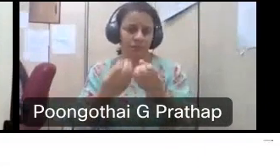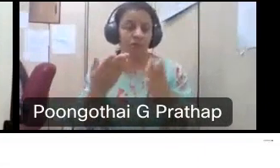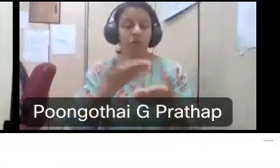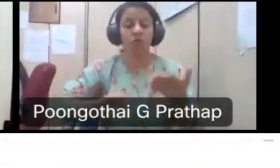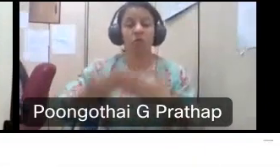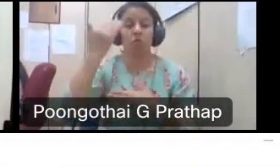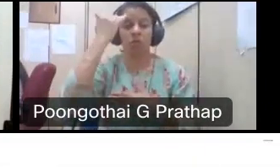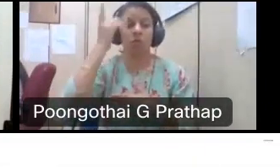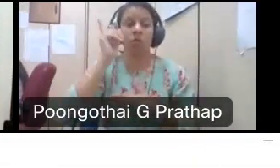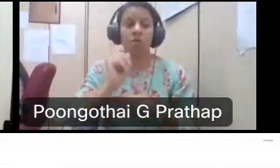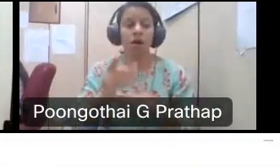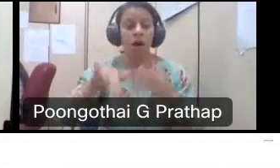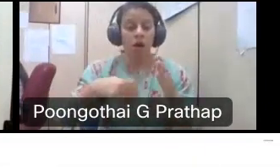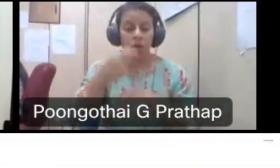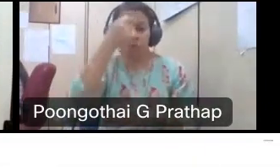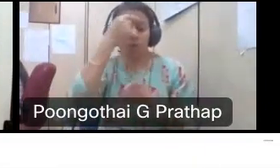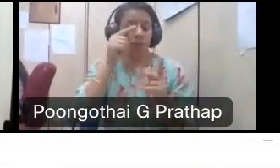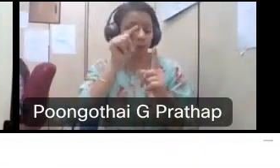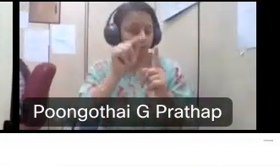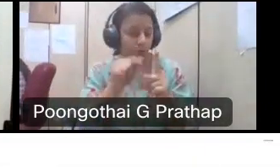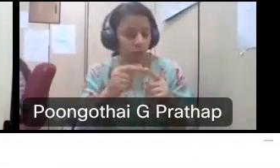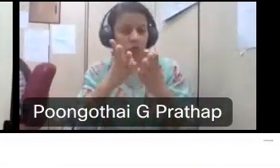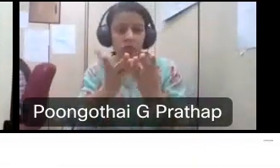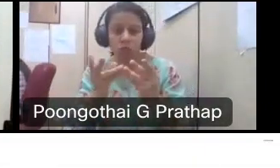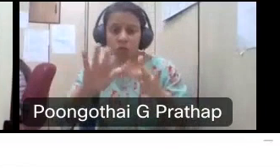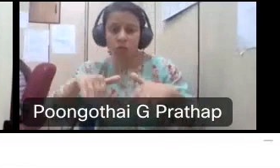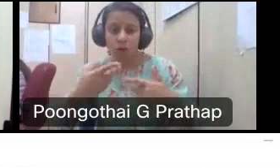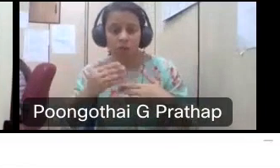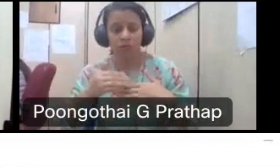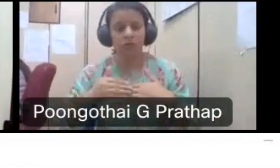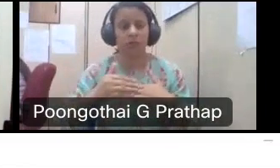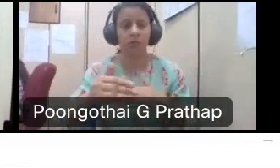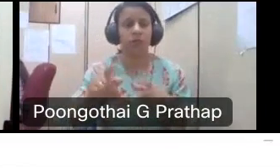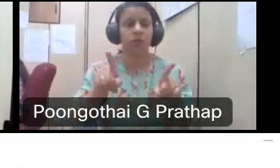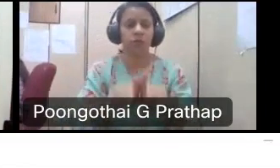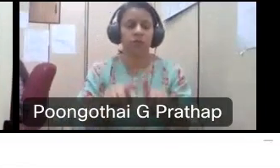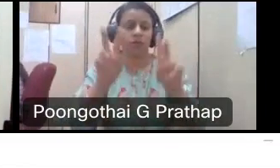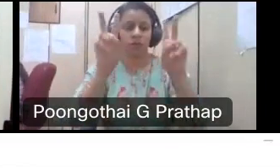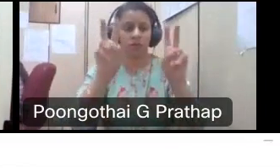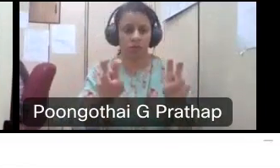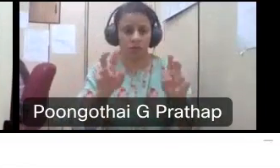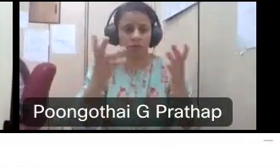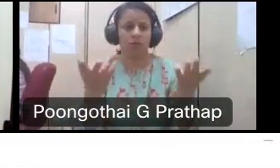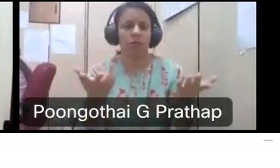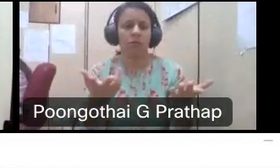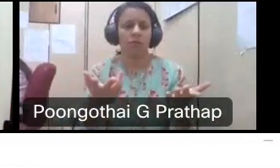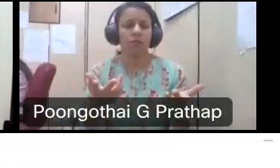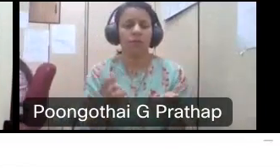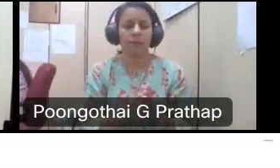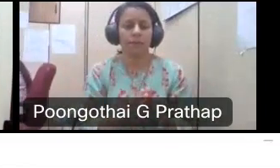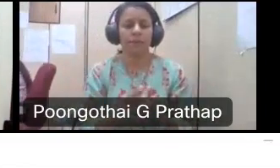to manage them. So there is continuous effort, not strength or intelligence, is the key